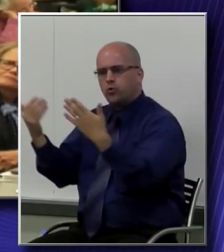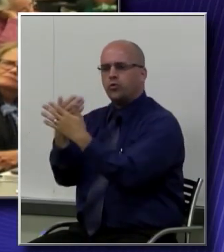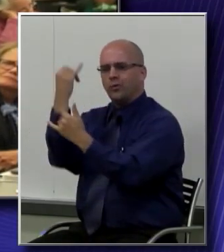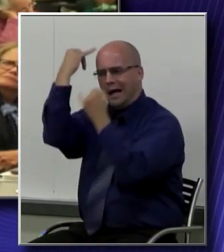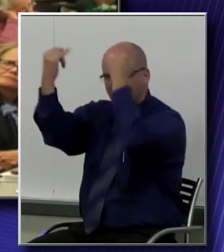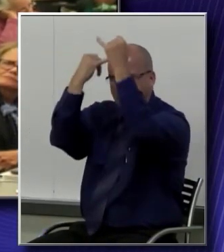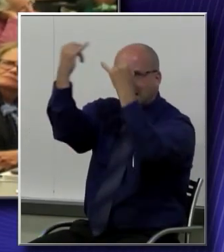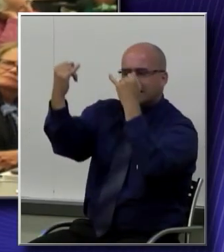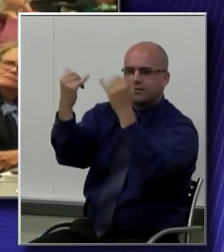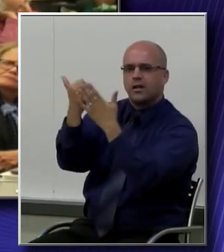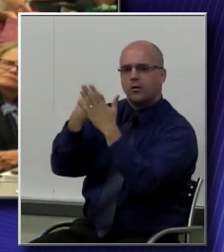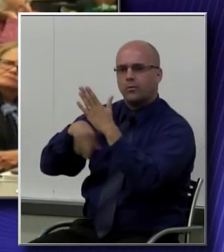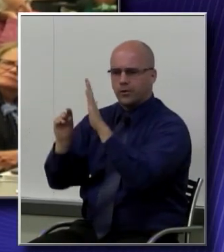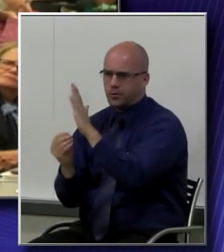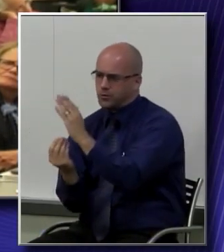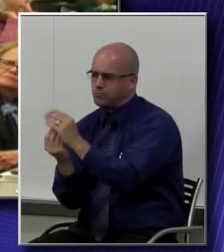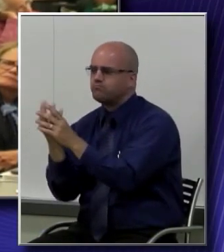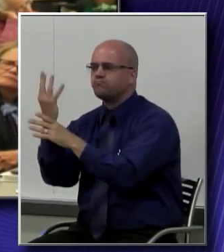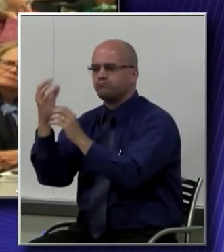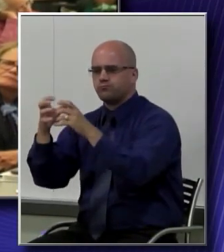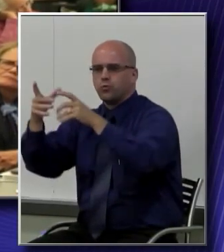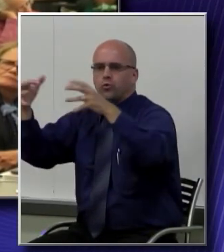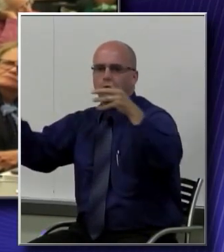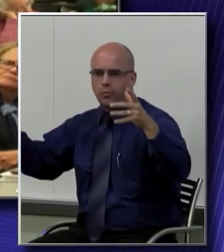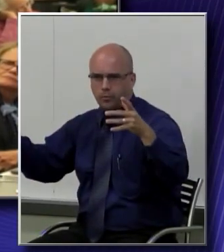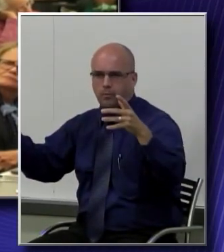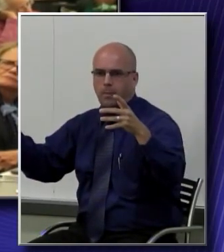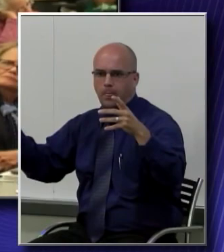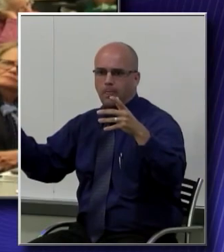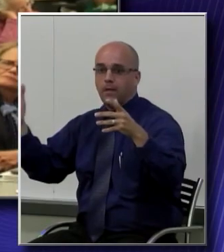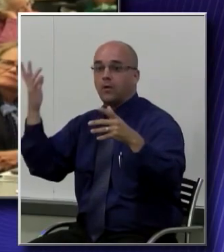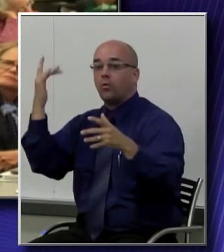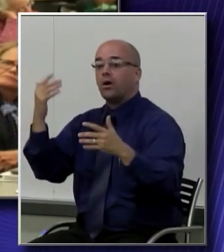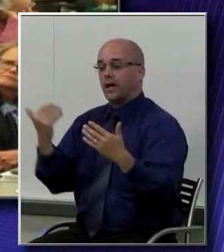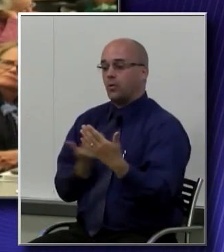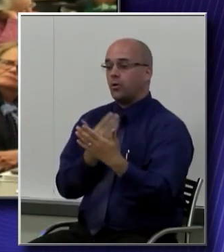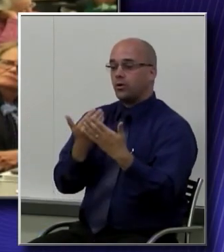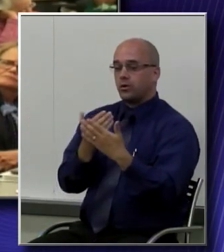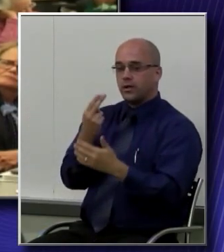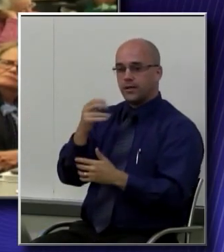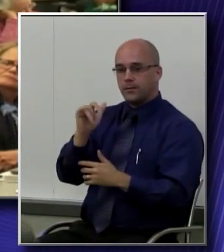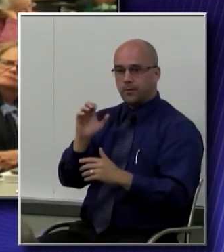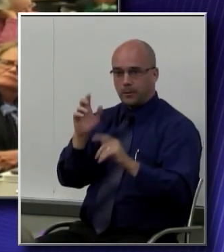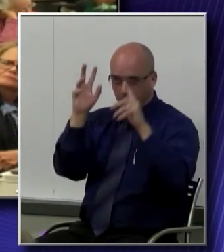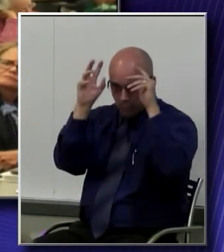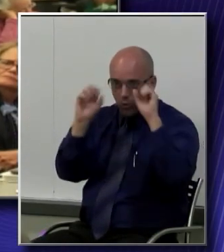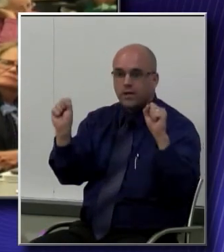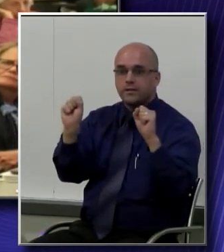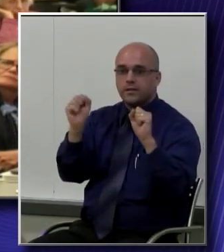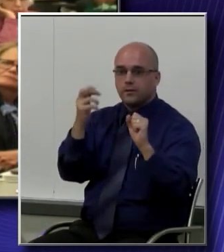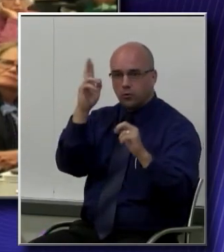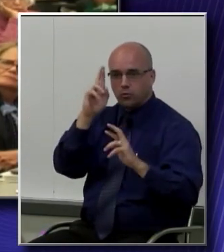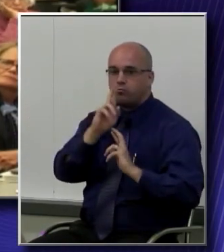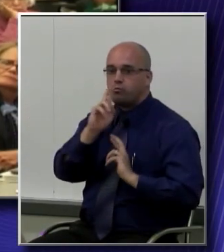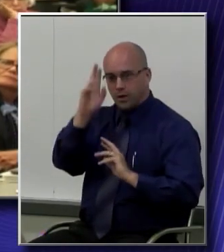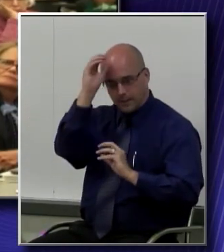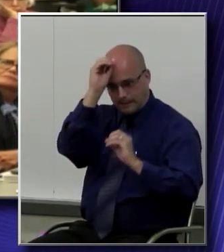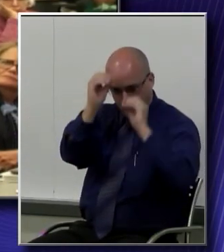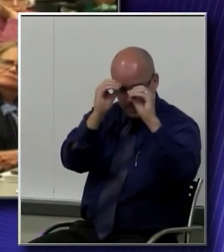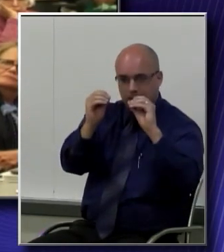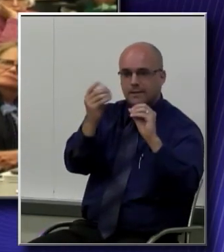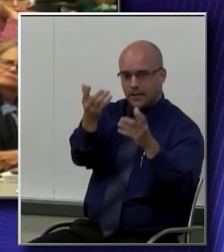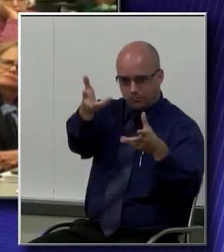our ASG president, because he does bring out all the opinions from our respective student body